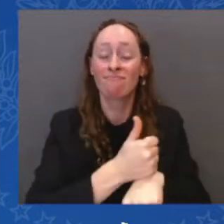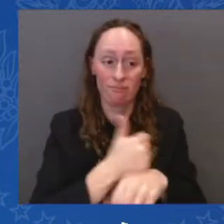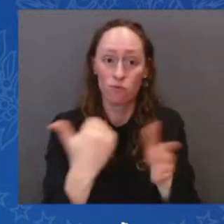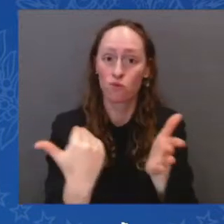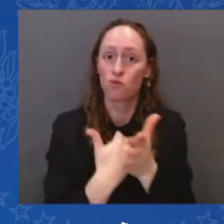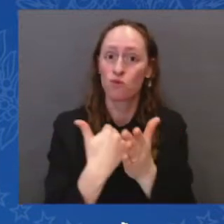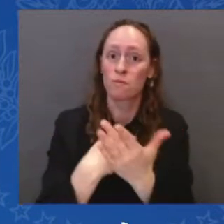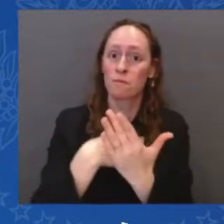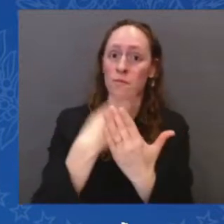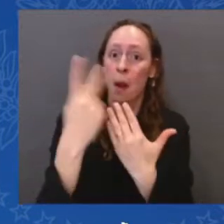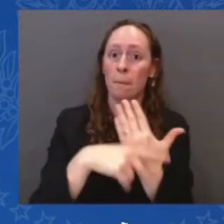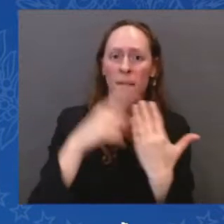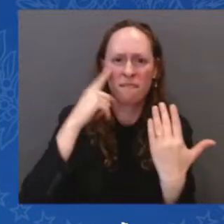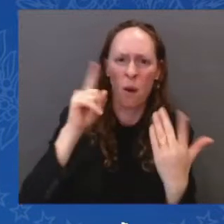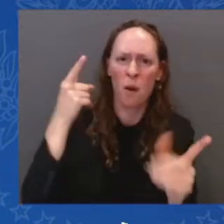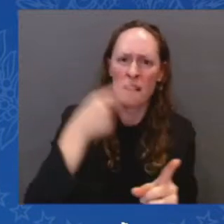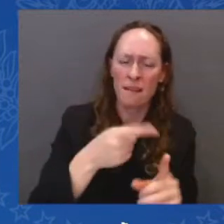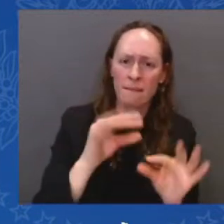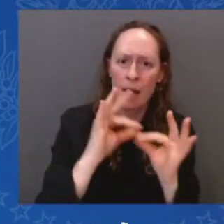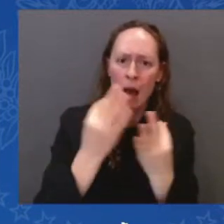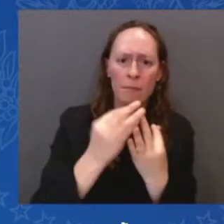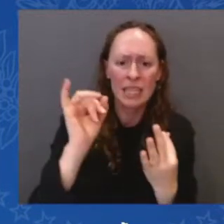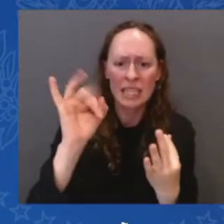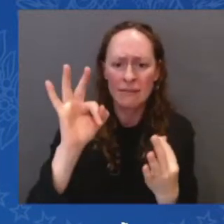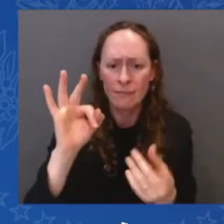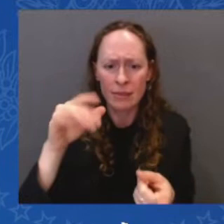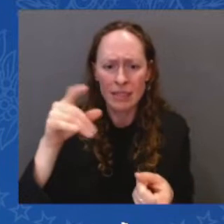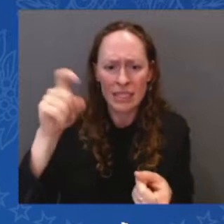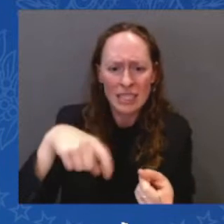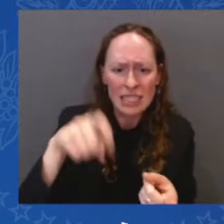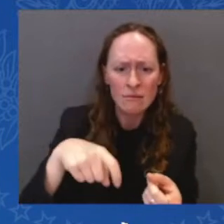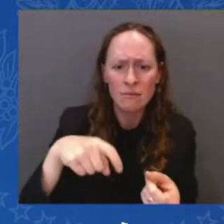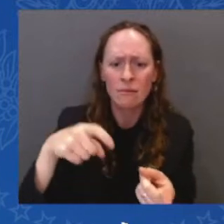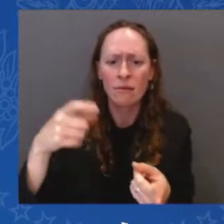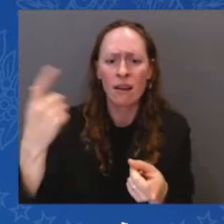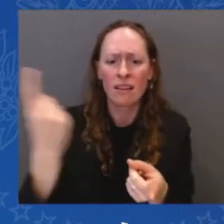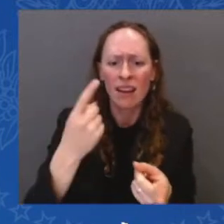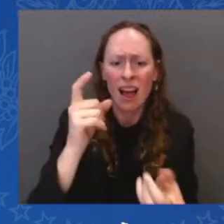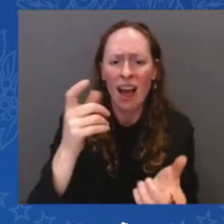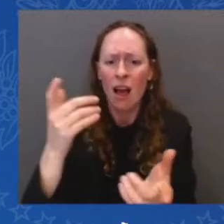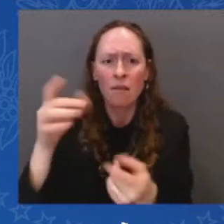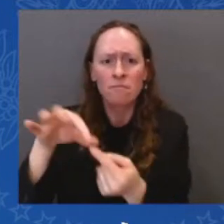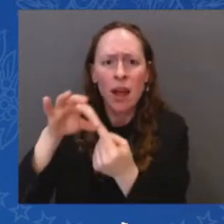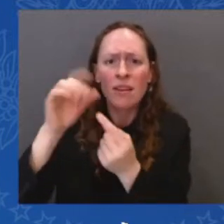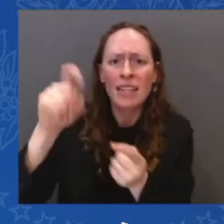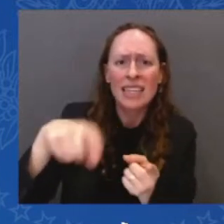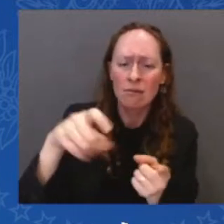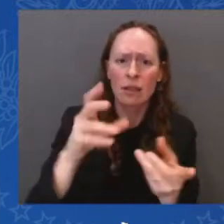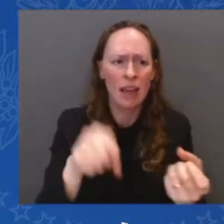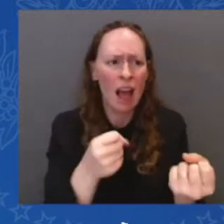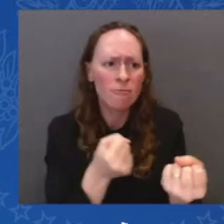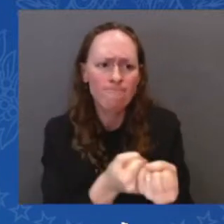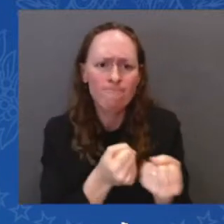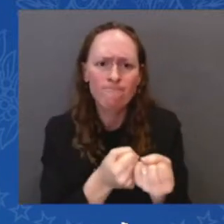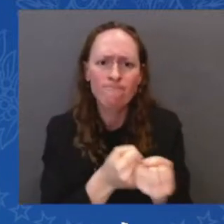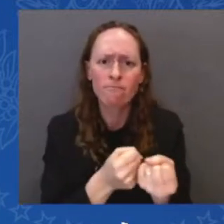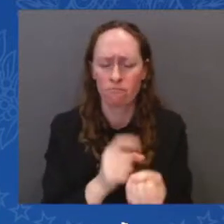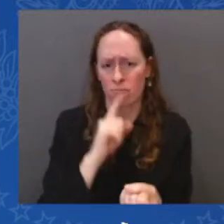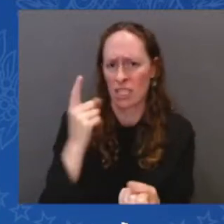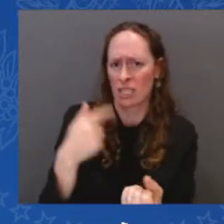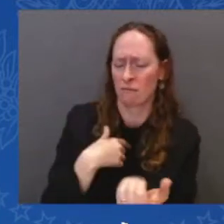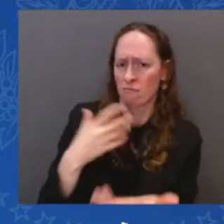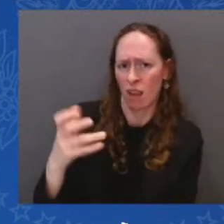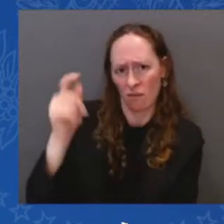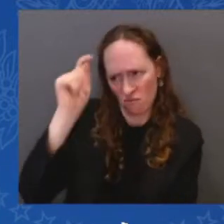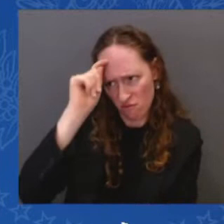support. So to Shireen and the entire Brown family, thank you for all that you do to strengthen